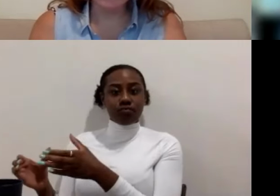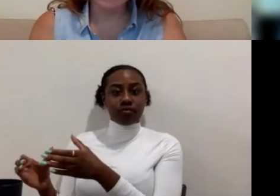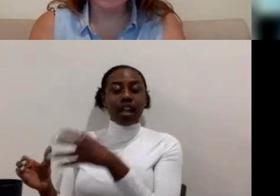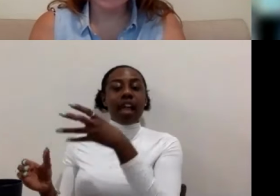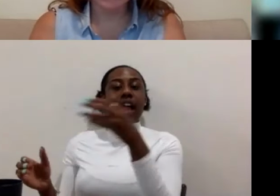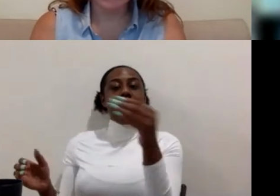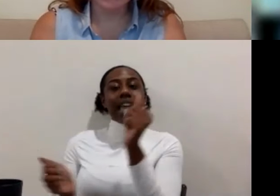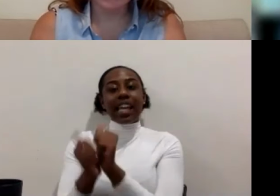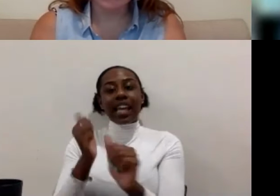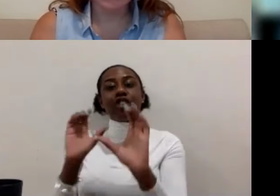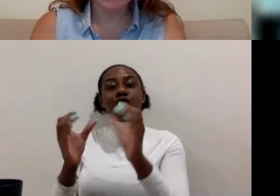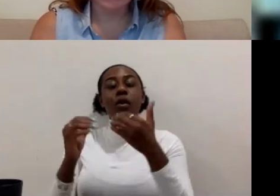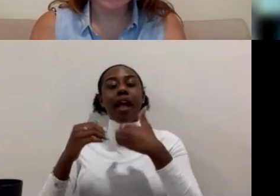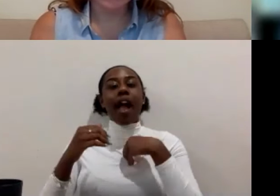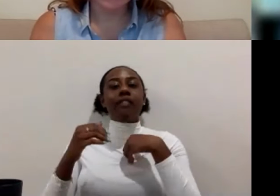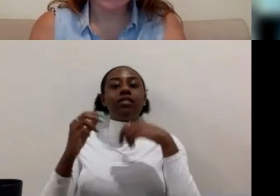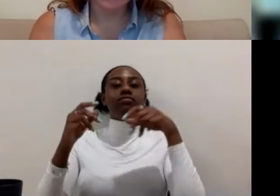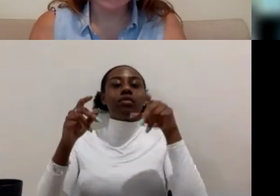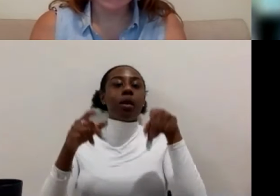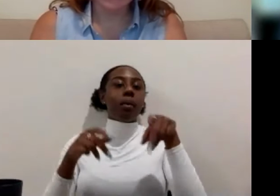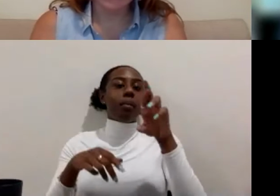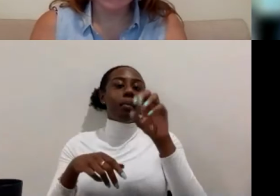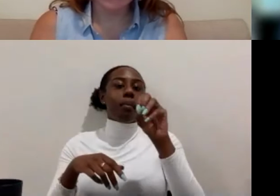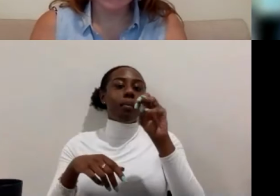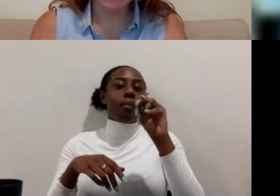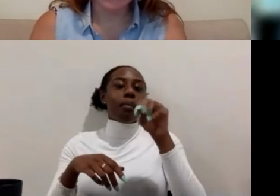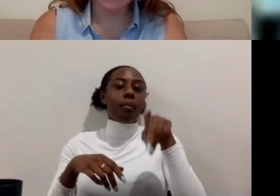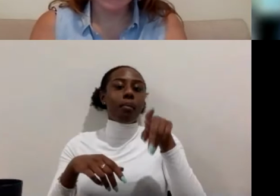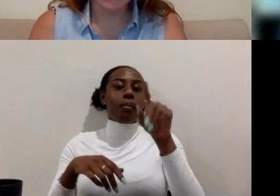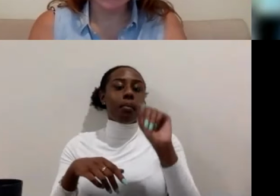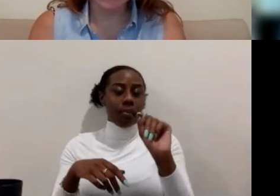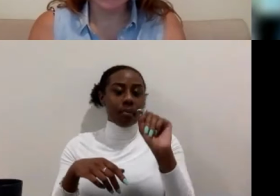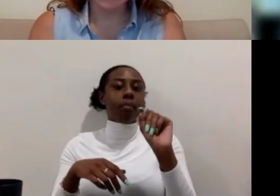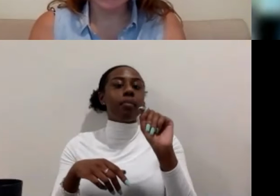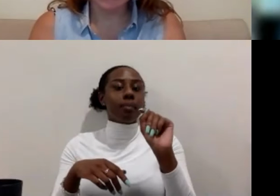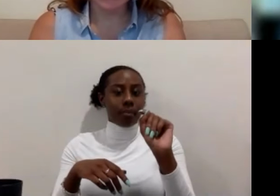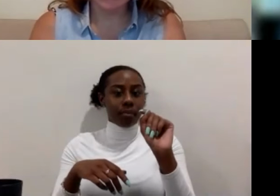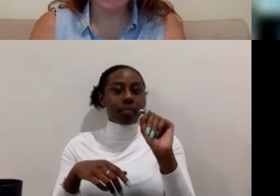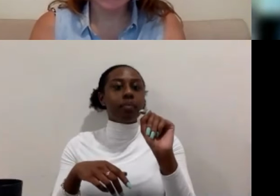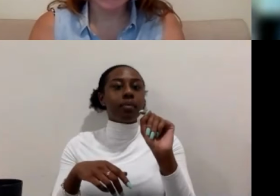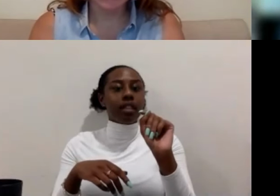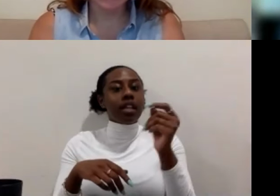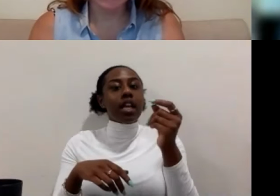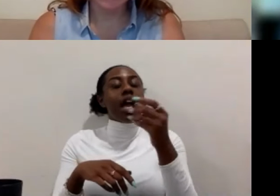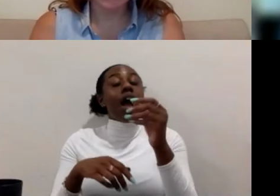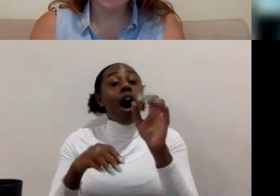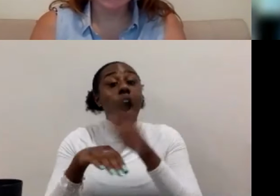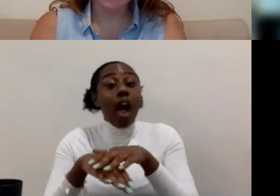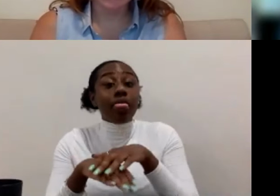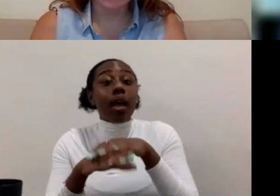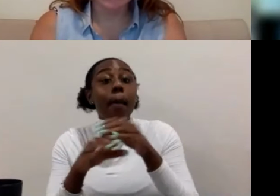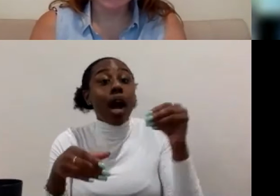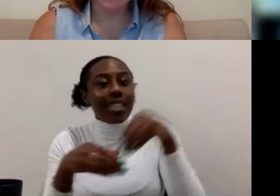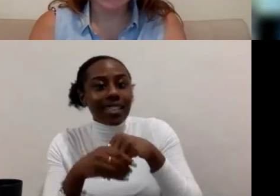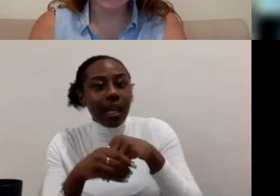each group has a prompt, and the participant guide is a Google Doc where folks can write down their names and